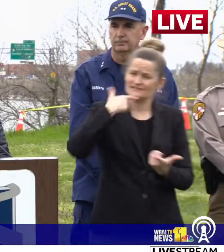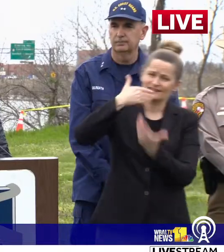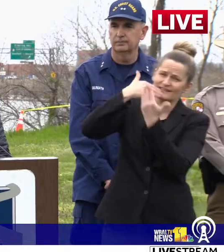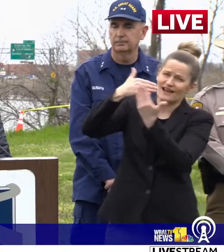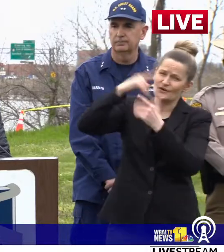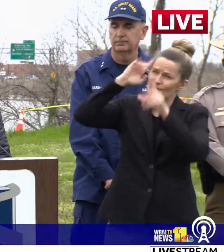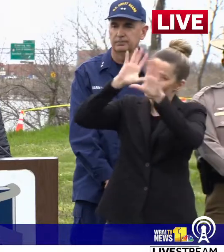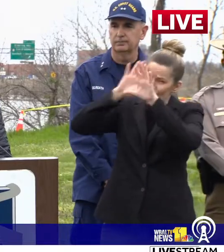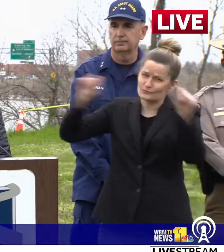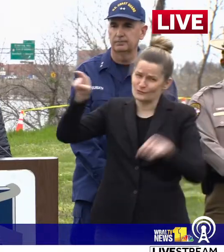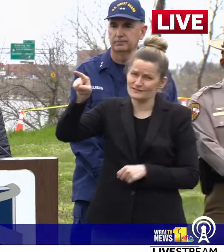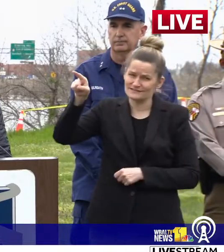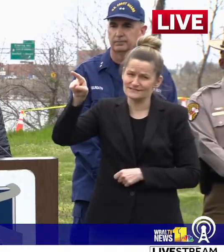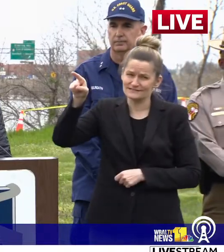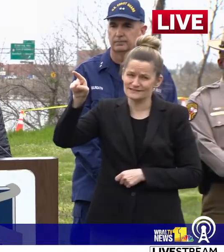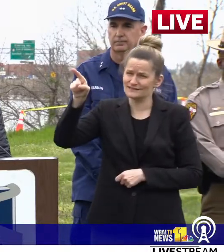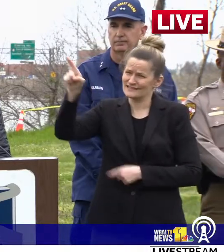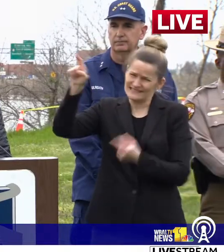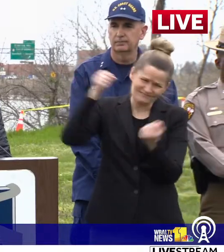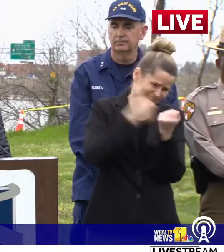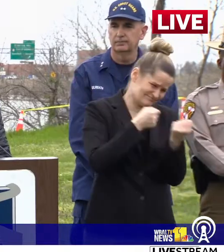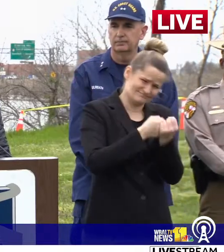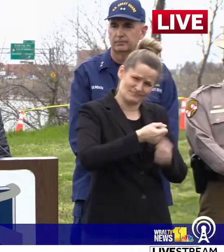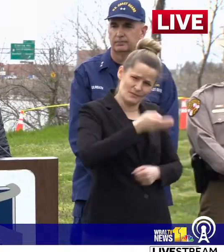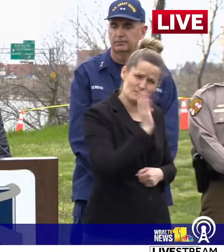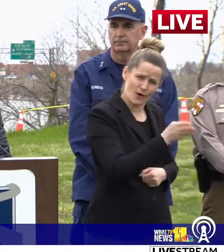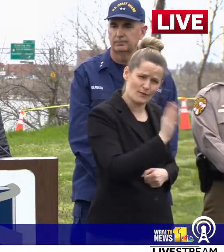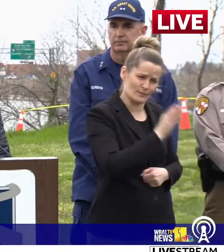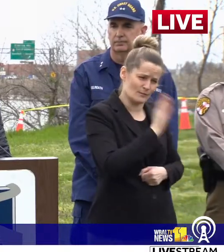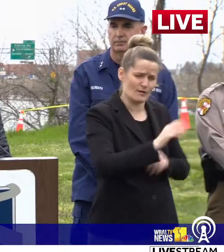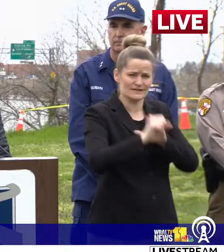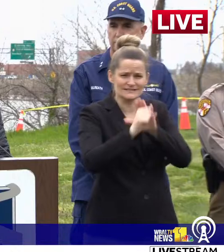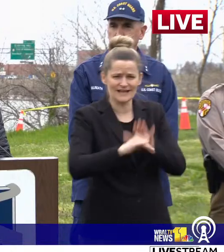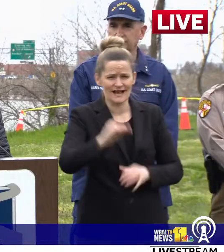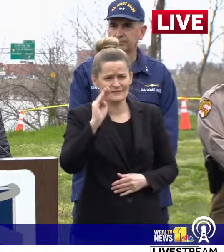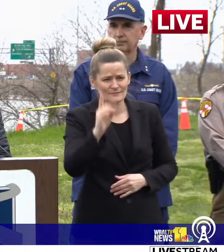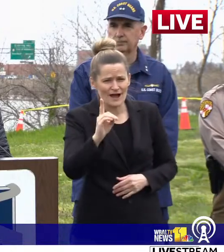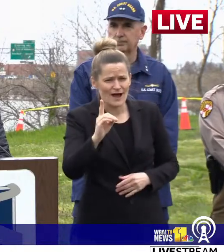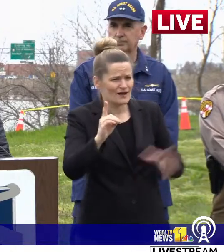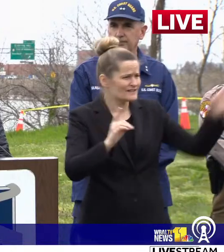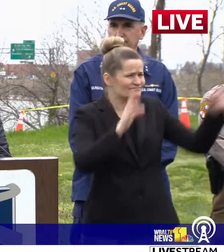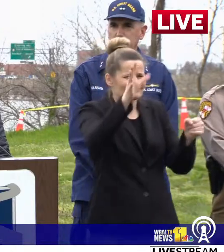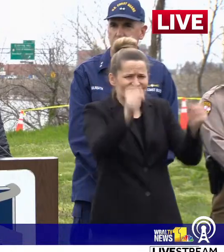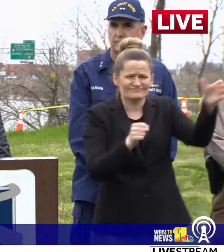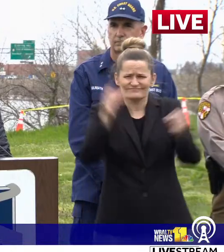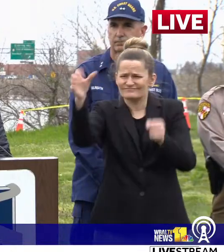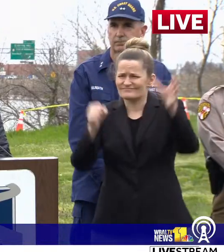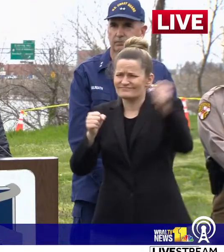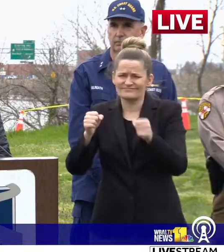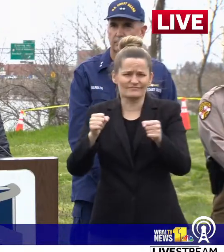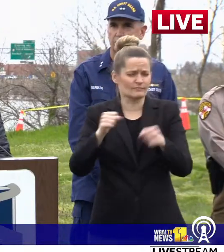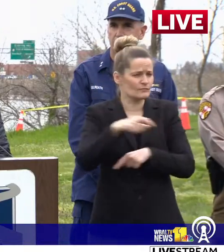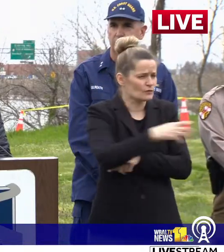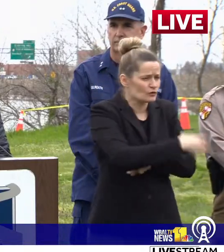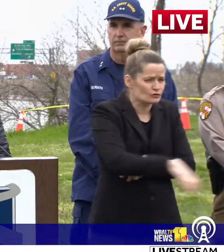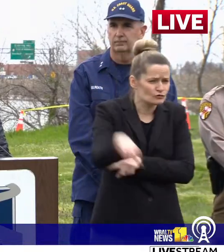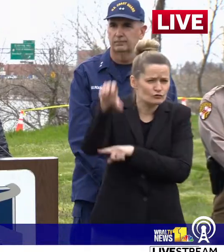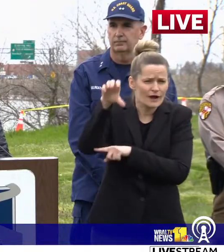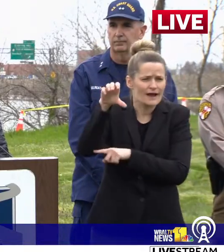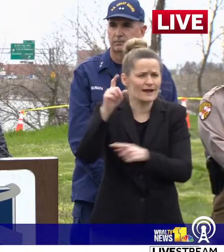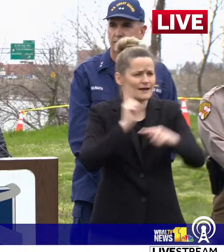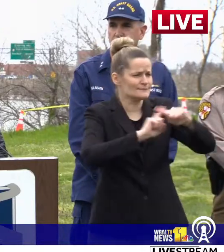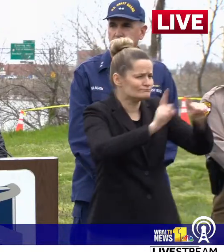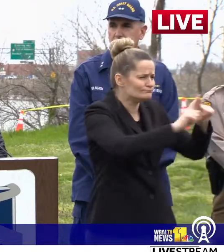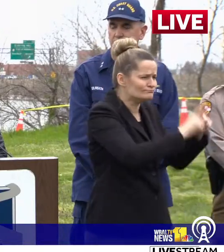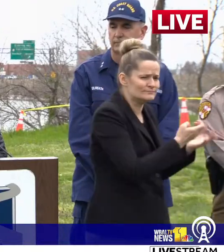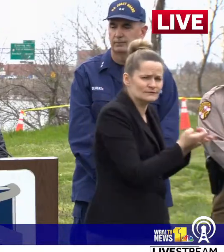laser focused on helping Baltimore and Maryland in the aftermath of this emergency. We've heard from the Coast Guard, and